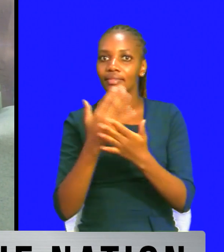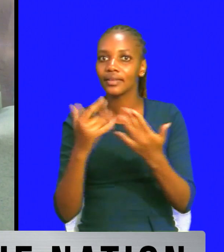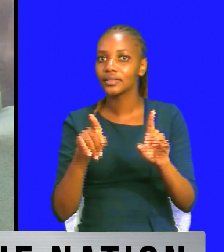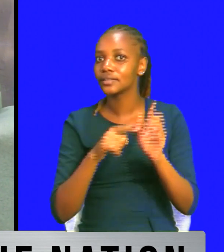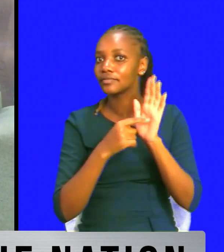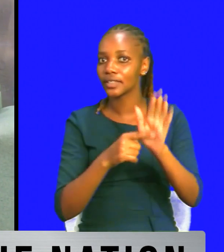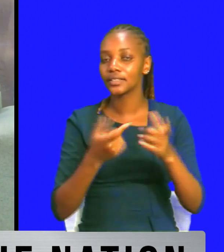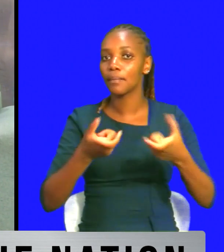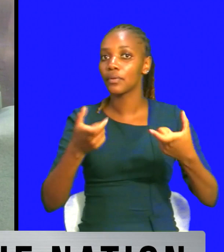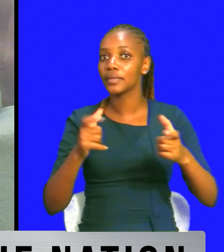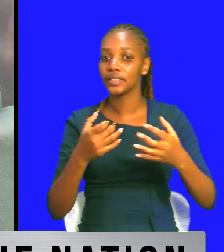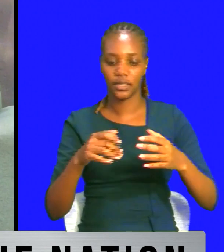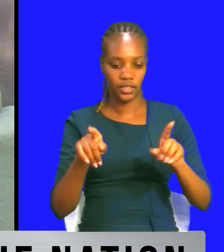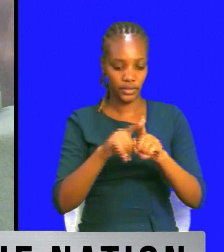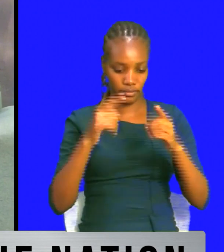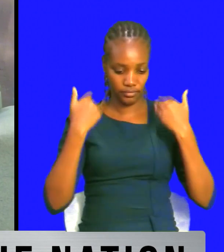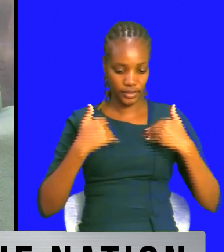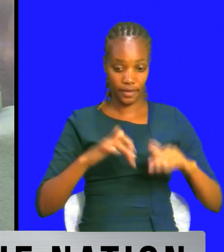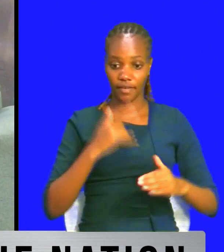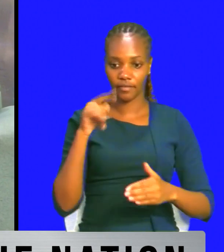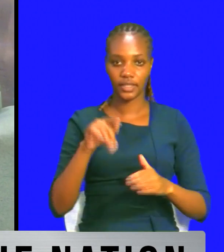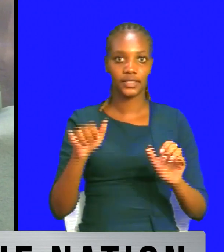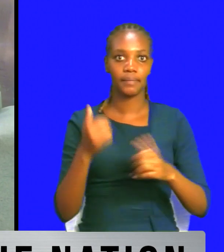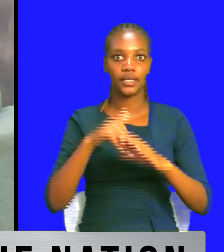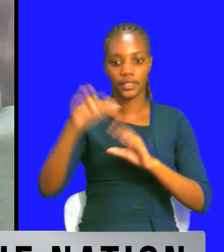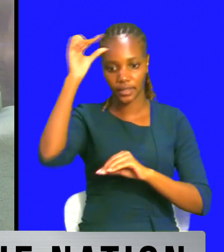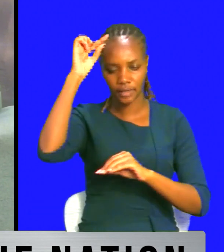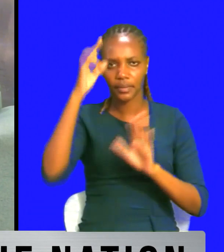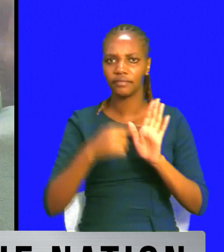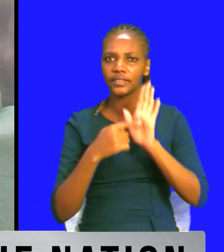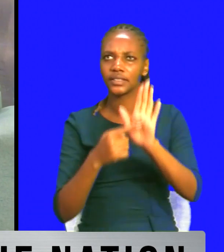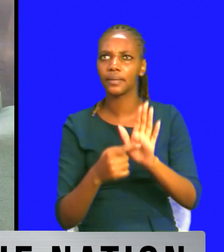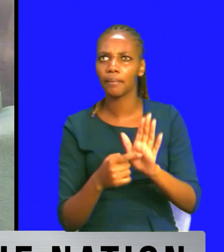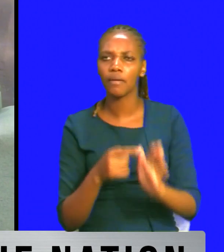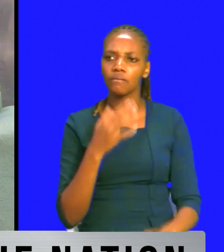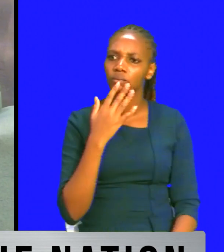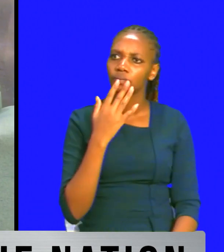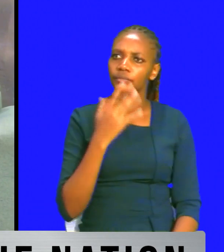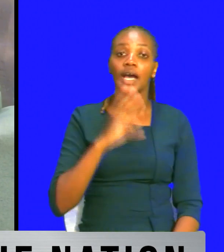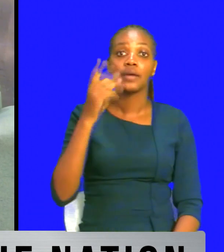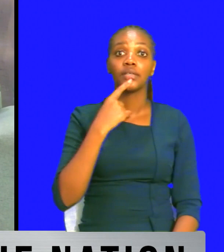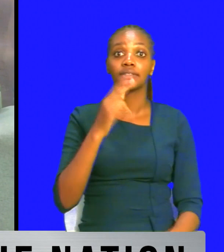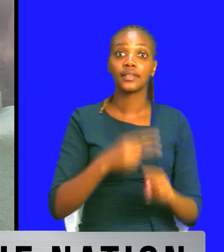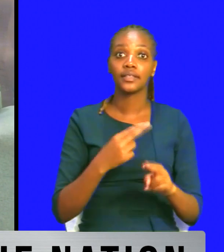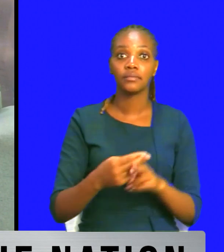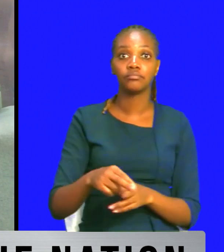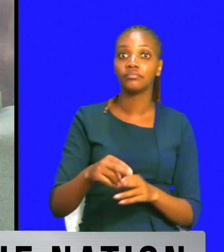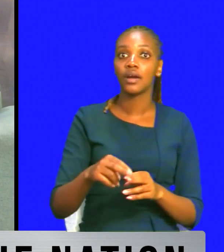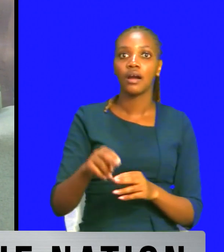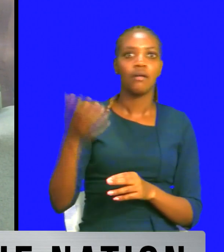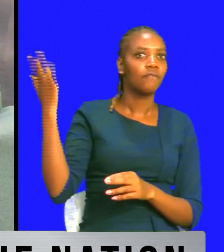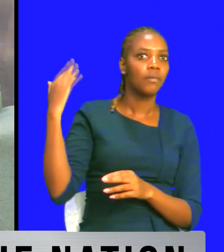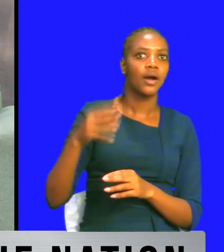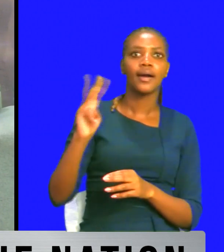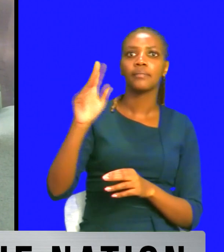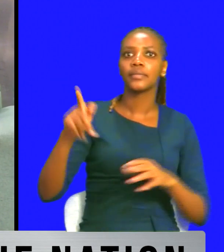that if that is happening in this government, we've seen the case of, and I will mention him, Moses Kuria. Right. I